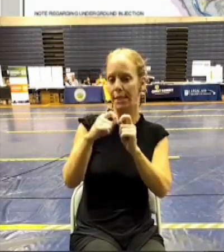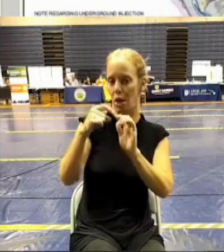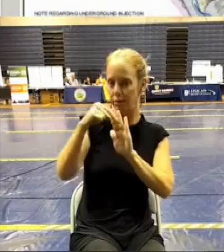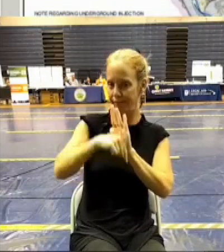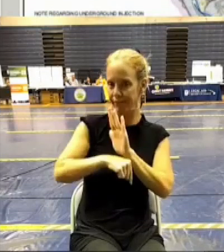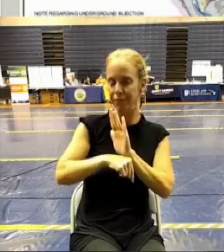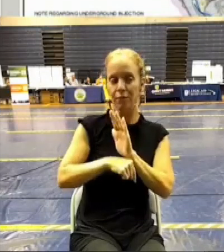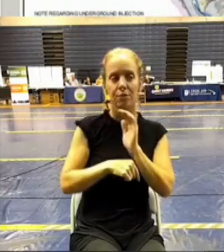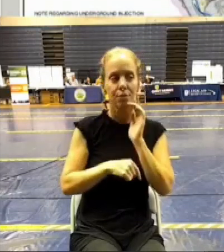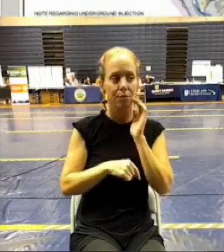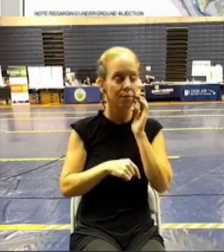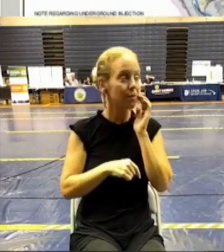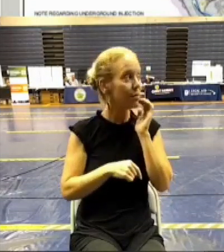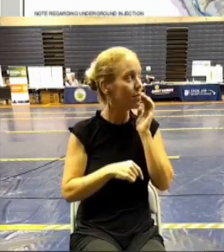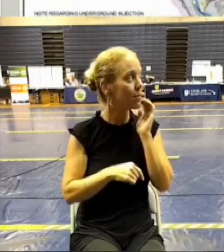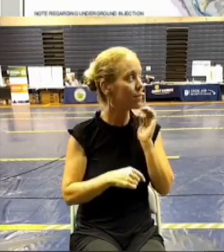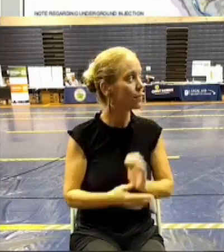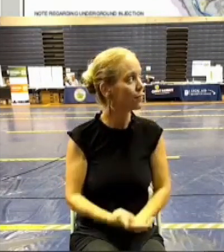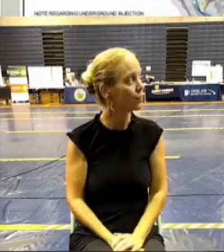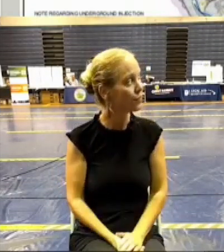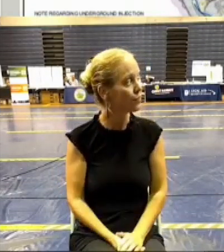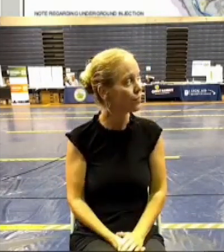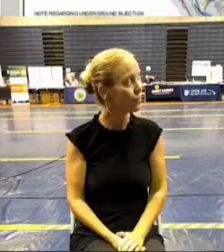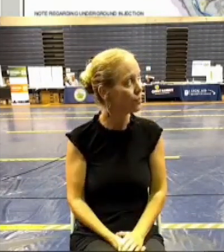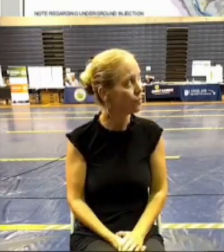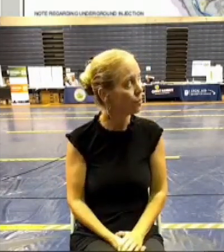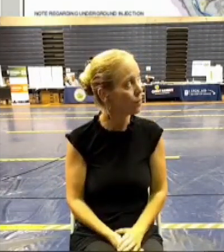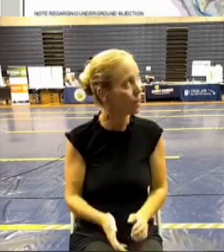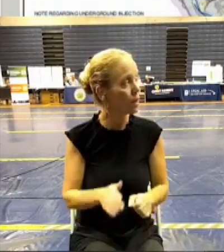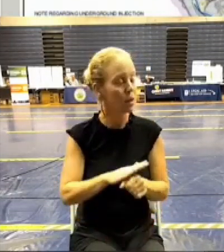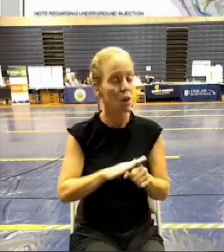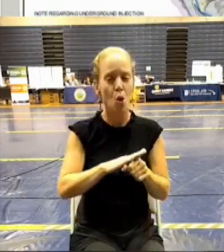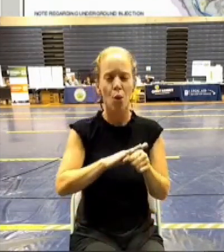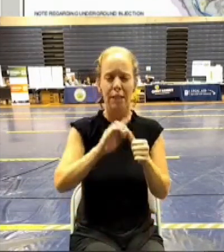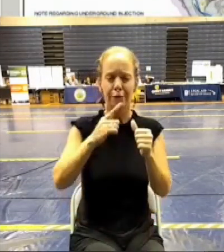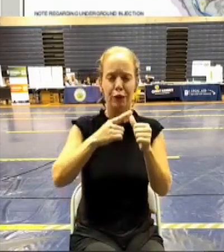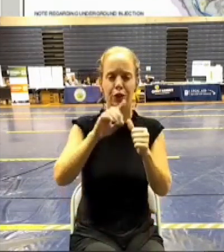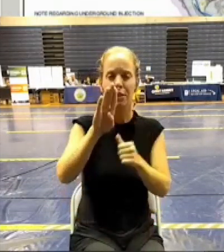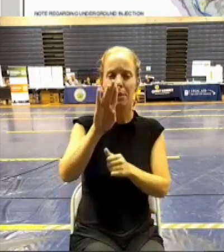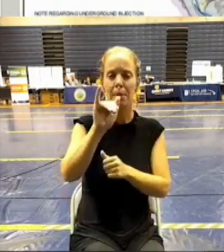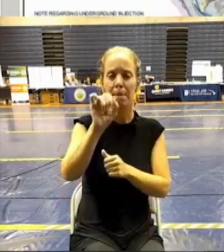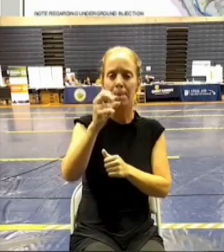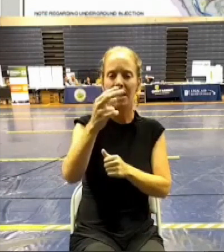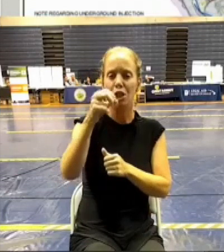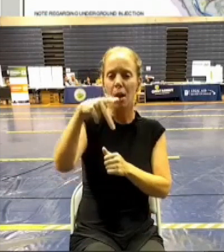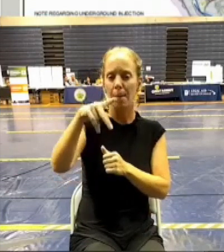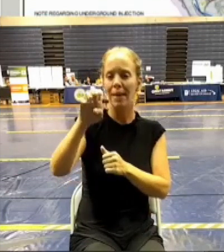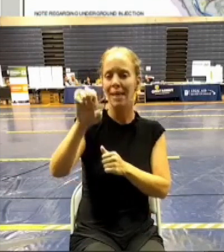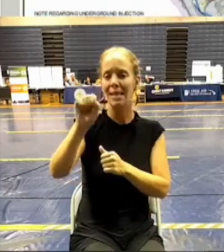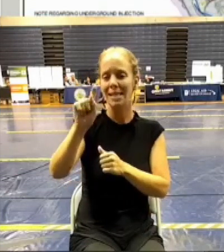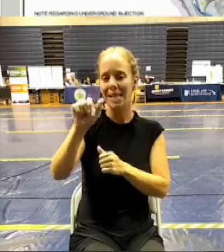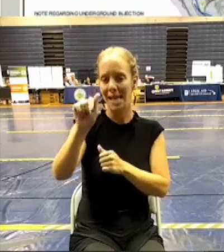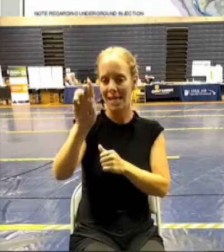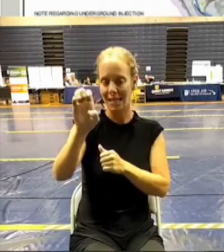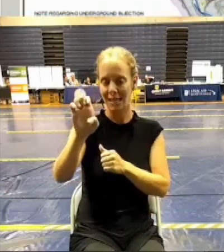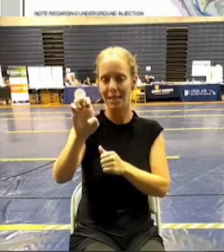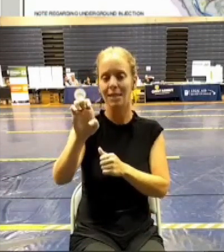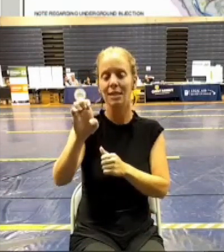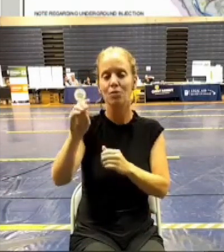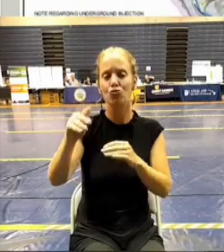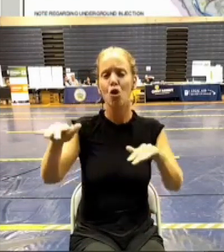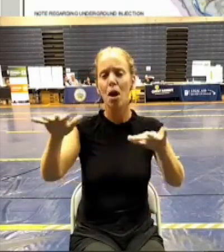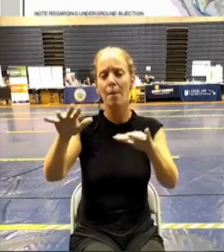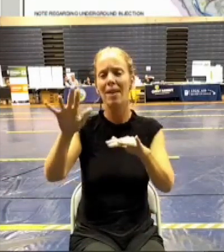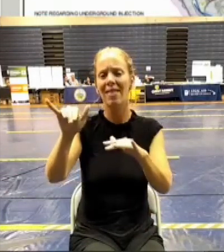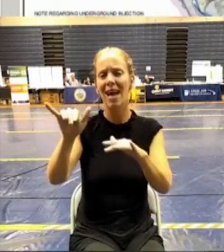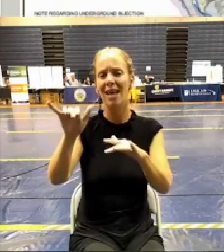So I'll just run down the locations first. There was a location, Bishop Estates, and this is not in any particular order. Bishop Estate property